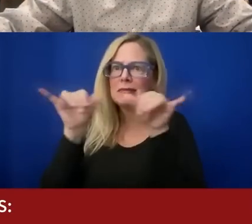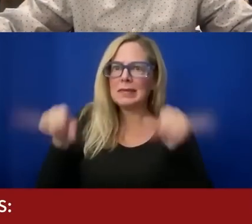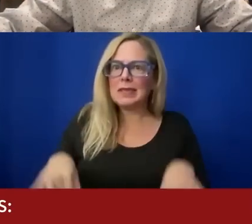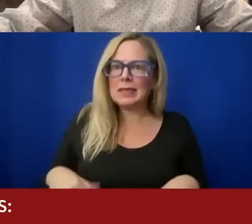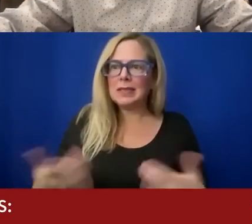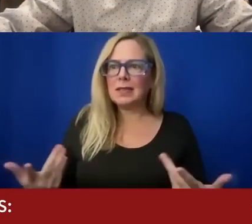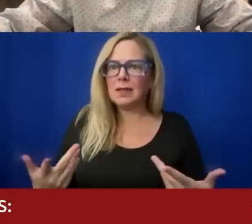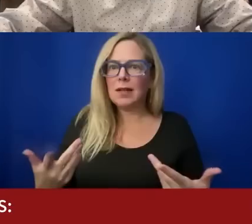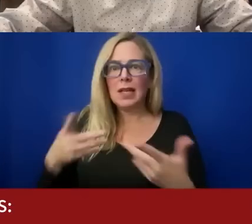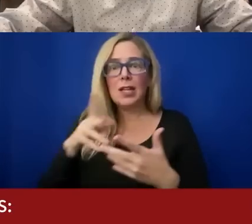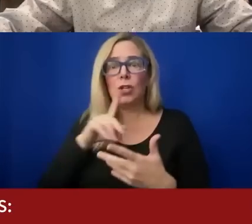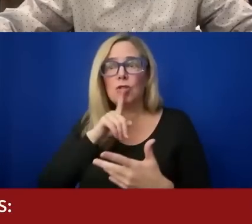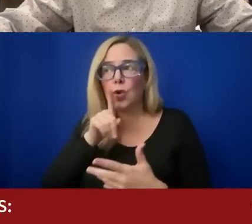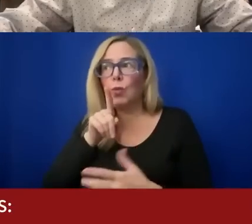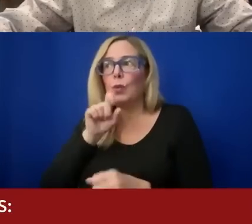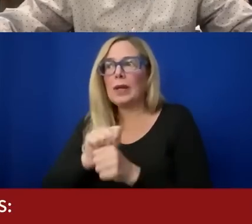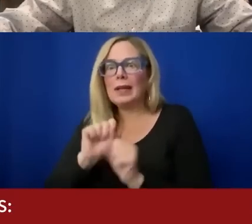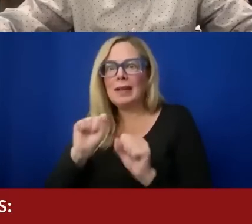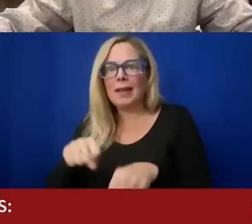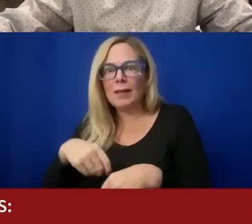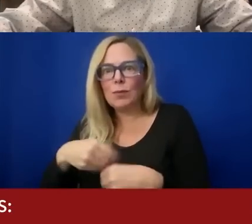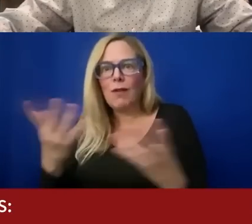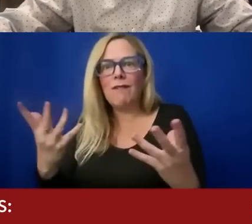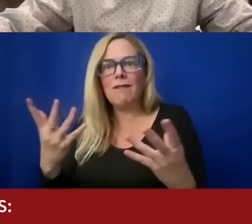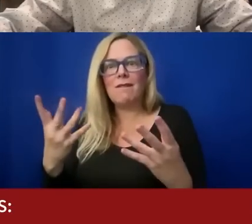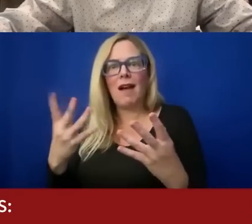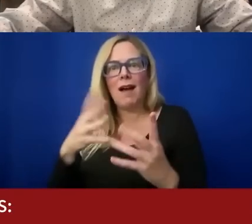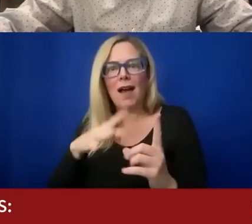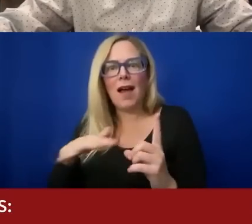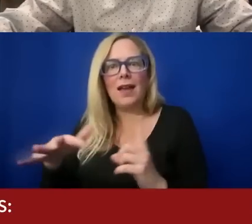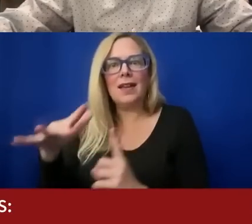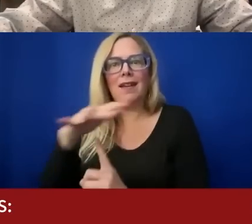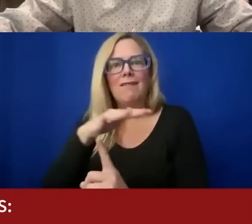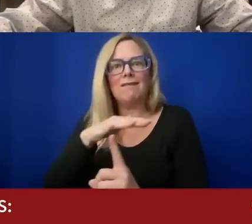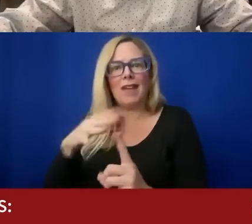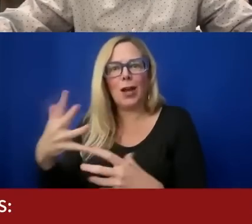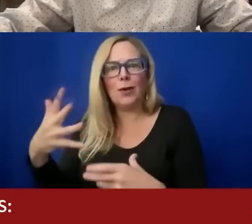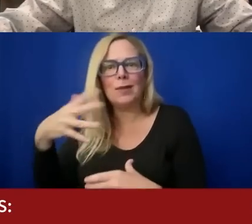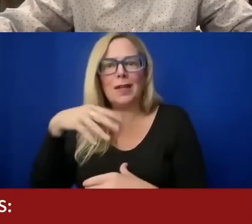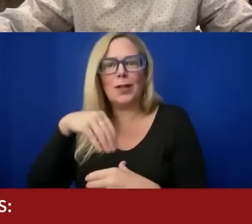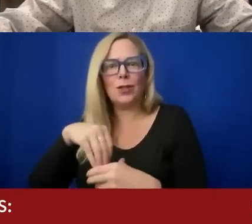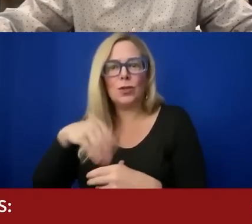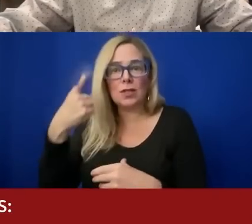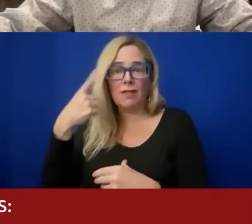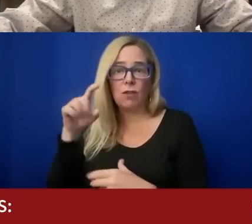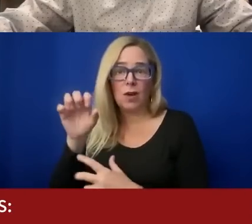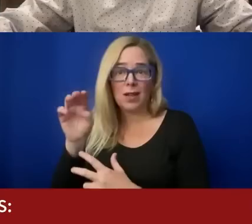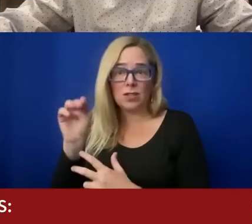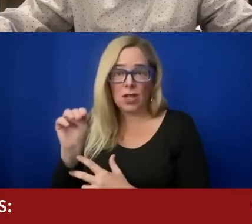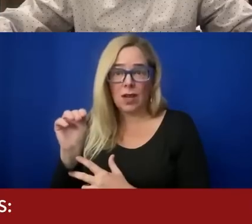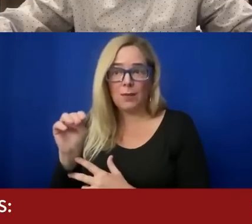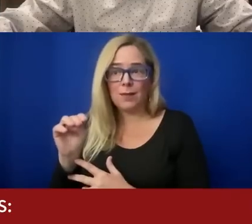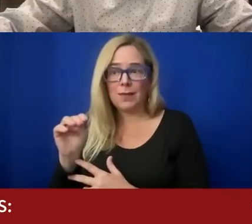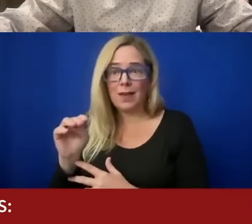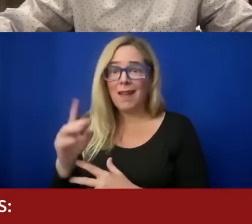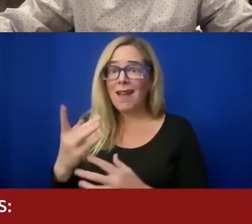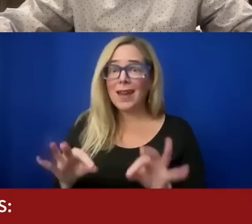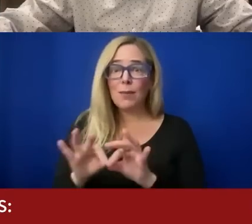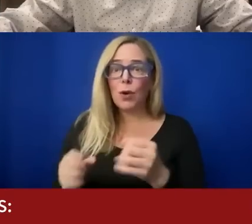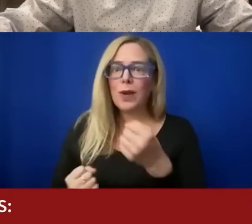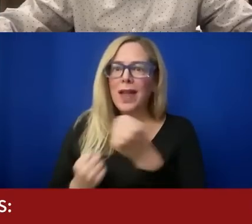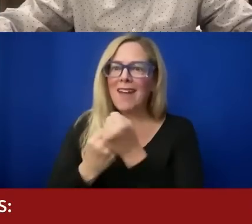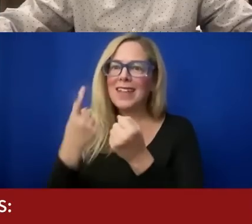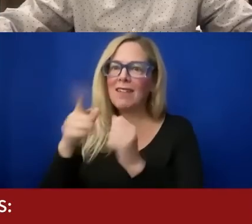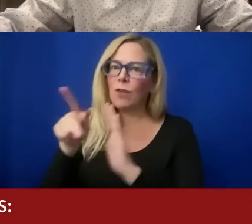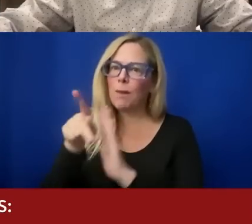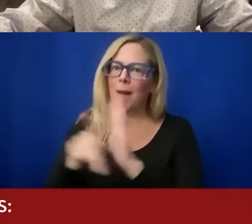SGM community. So it can hopefully deter them from delaying care in the future. We also want to advocate for policy changes, right, that affect the barriers